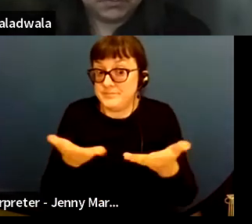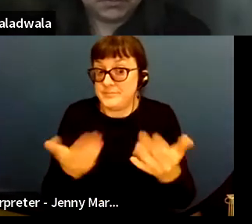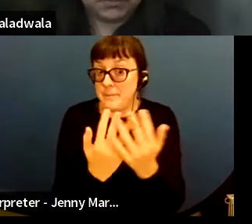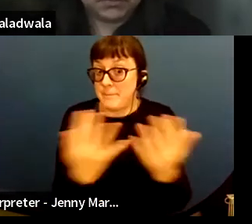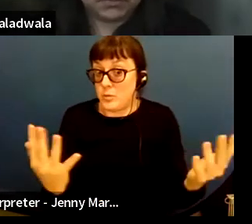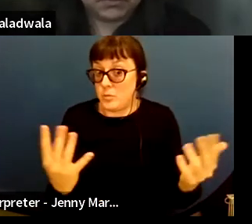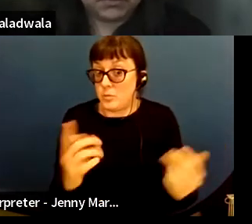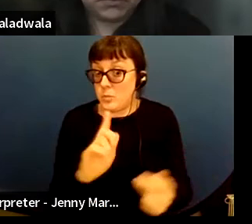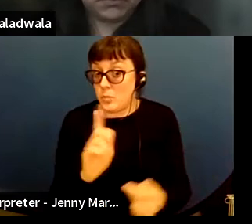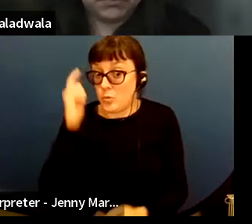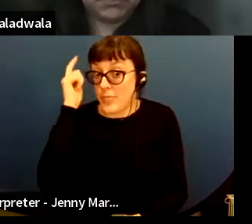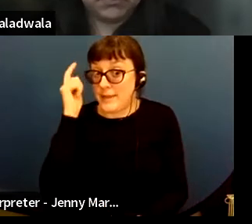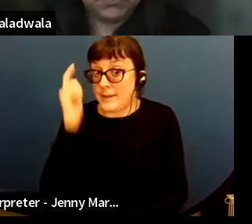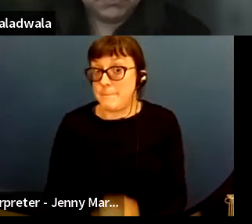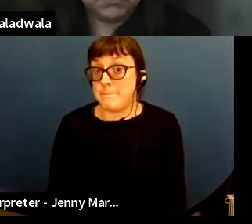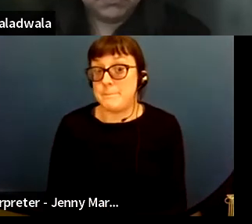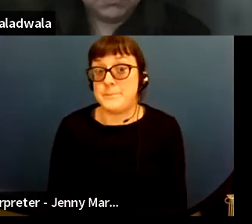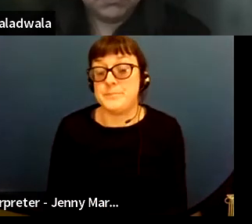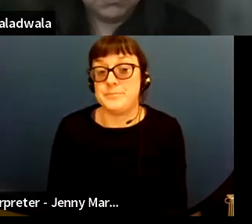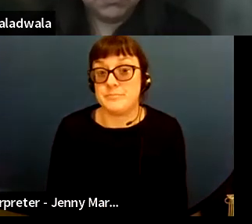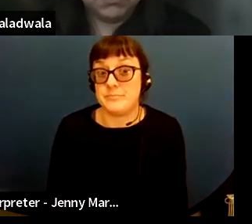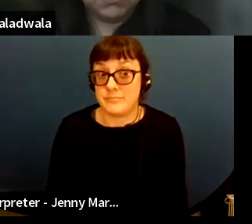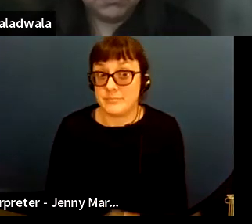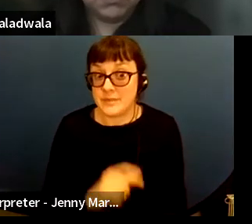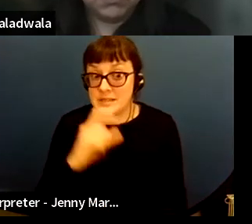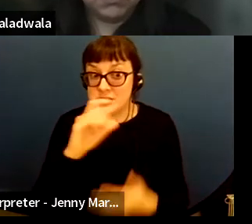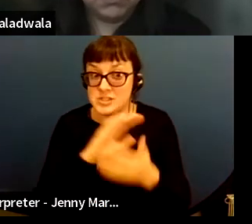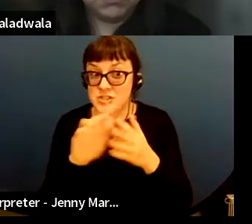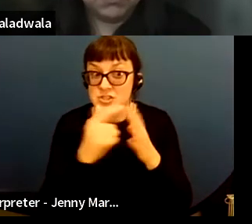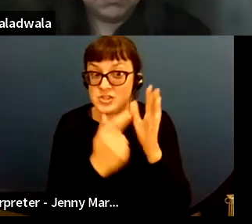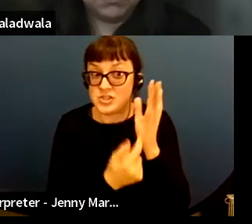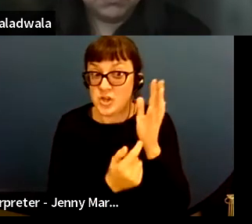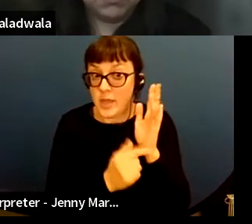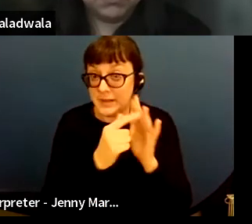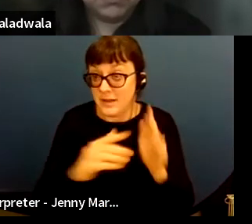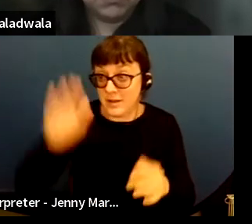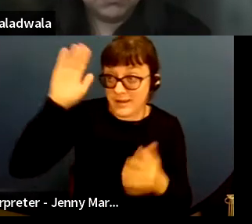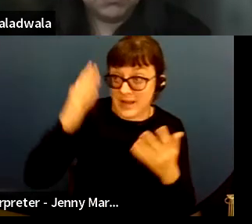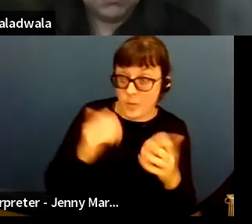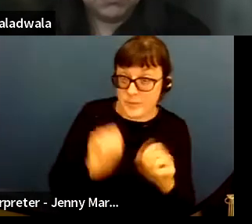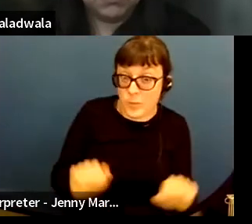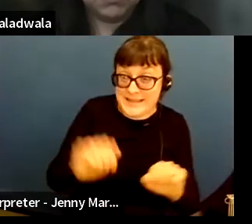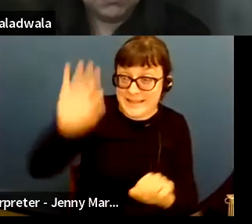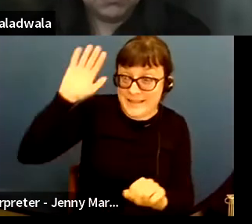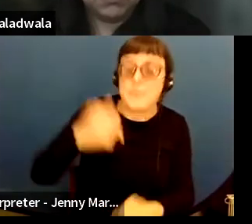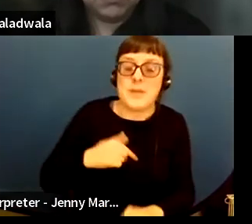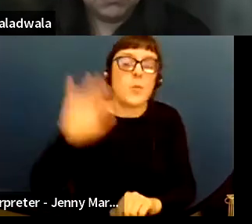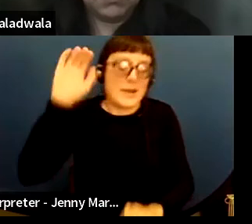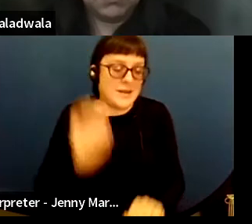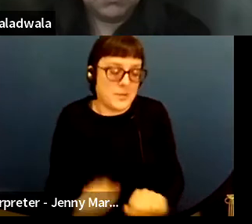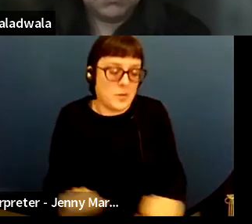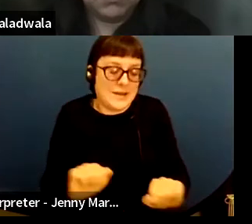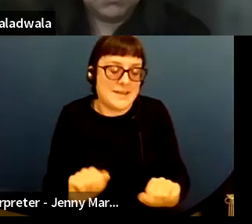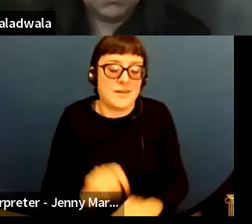what comes back. Charlotte, is that a new hand or is that an old hand? It's an old hand. Okay, Robert. I